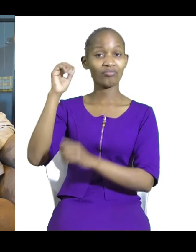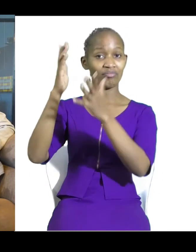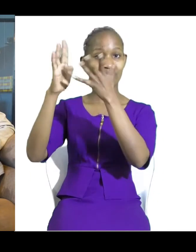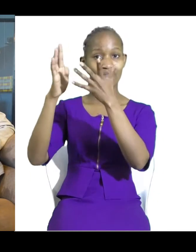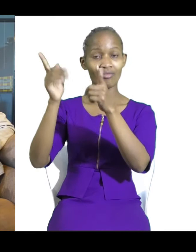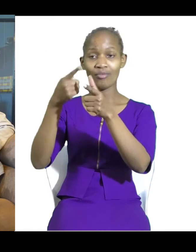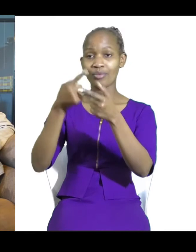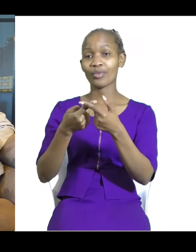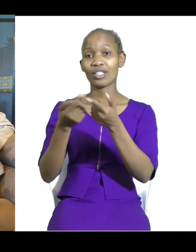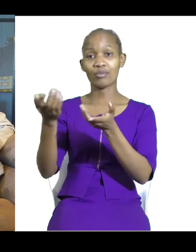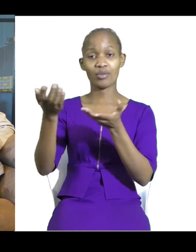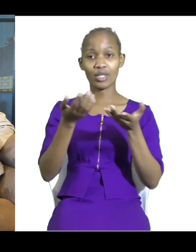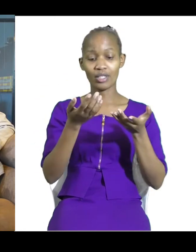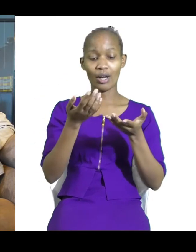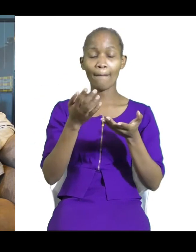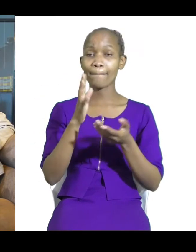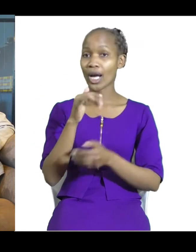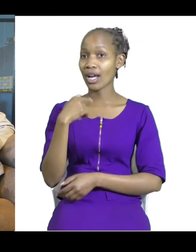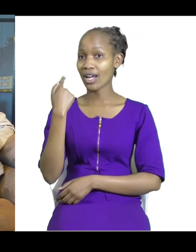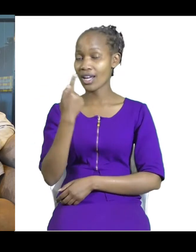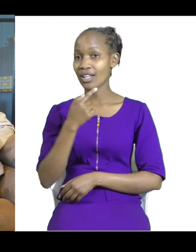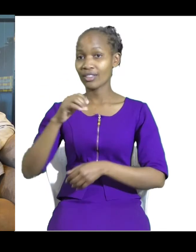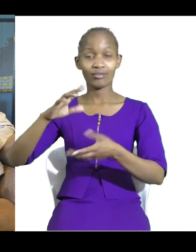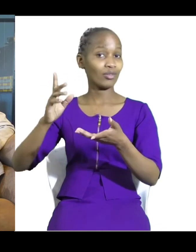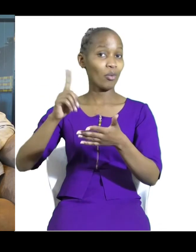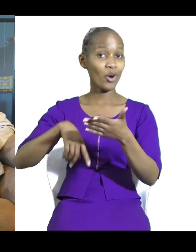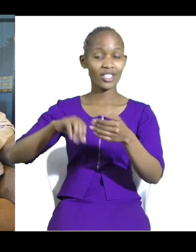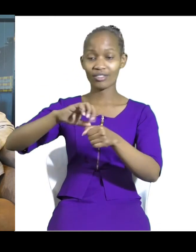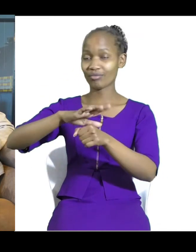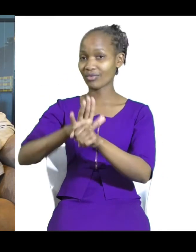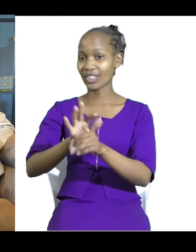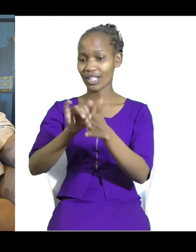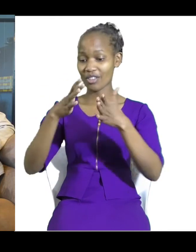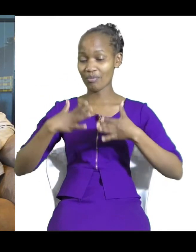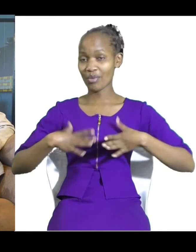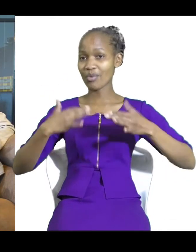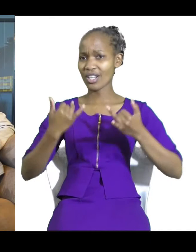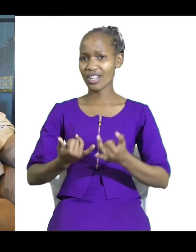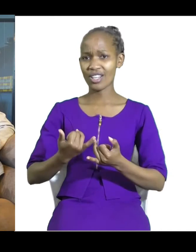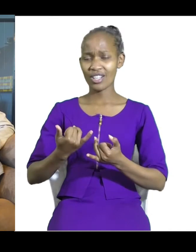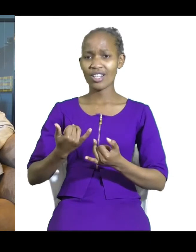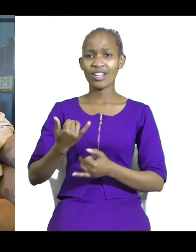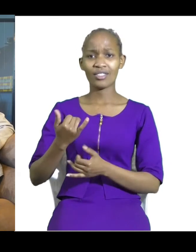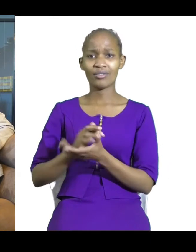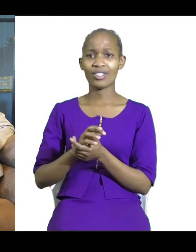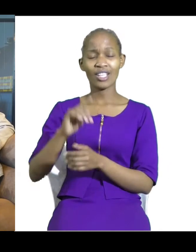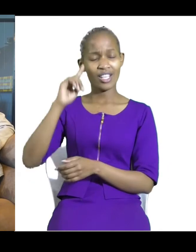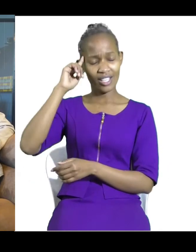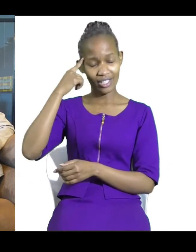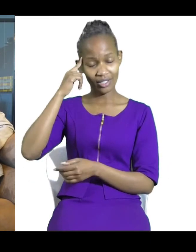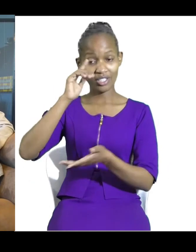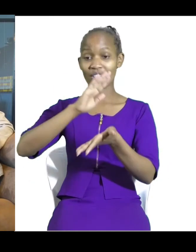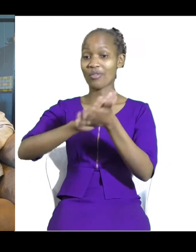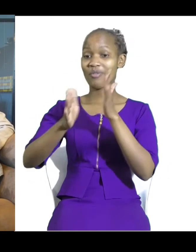has been brought and accelerated by the COVID-19, that now people are thinking not just outside the box, but are